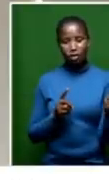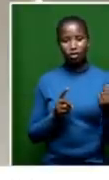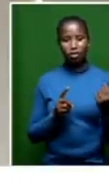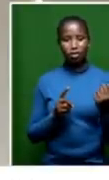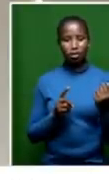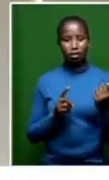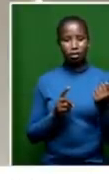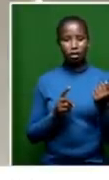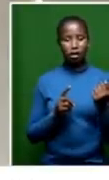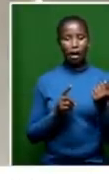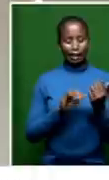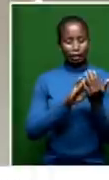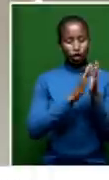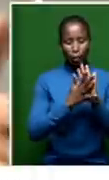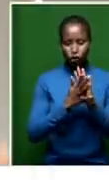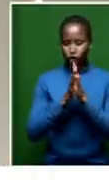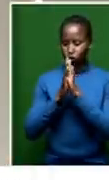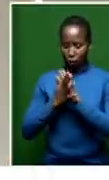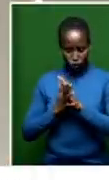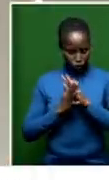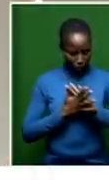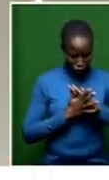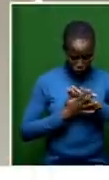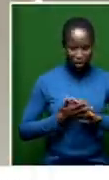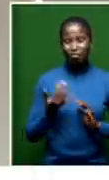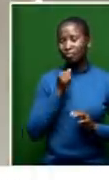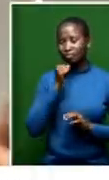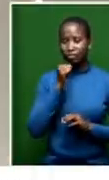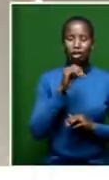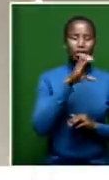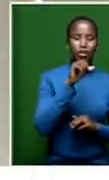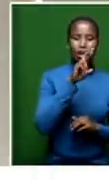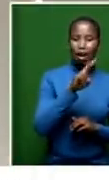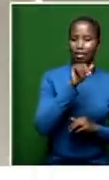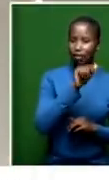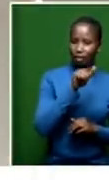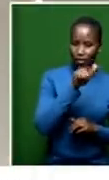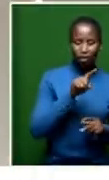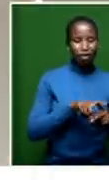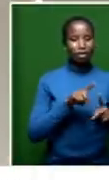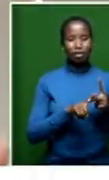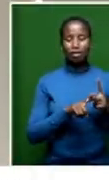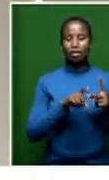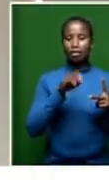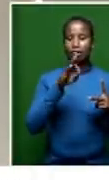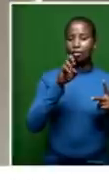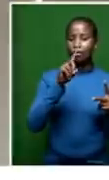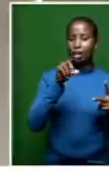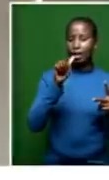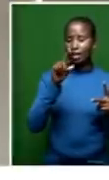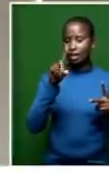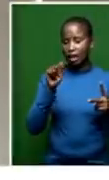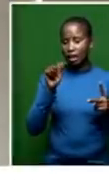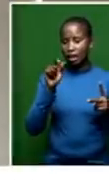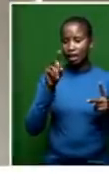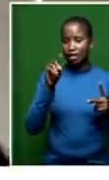reputational damages, whether it's your CR17, it's your Fred Dairy, is your SARS matter,